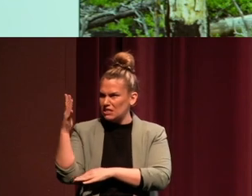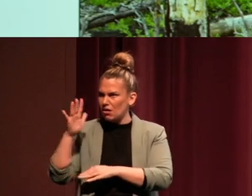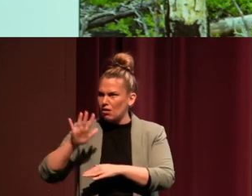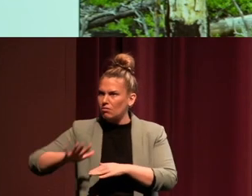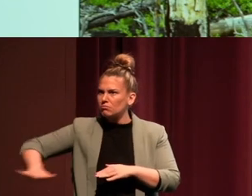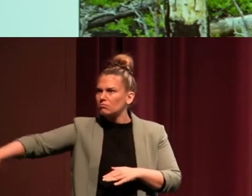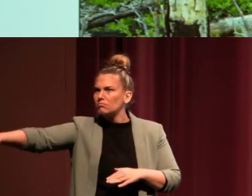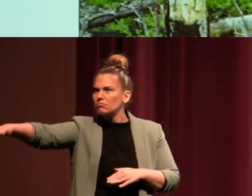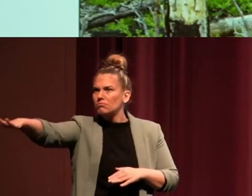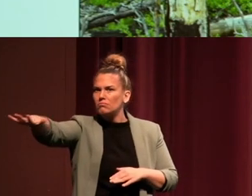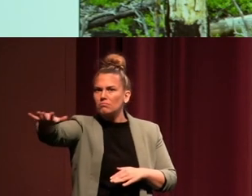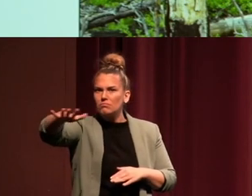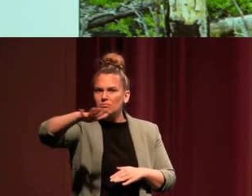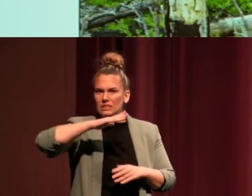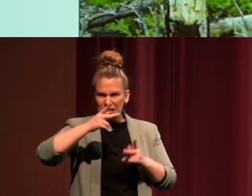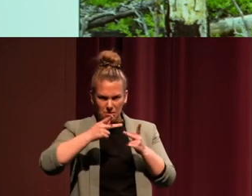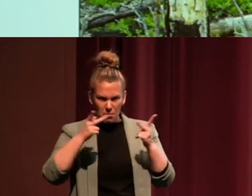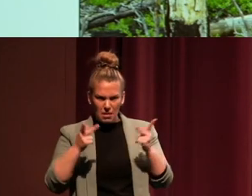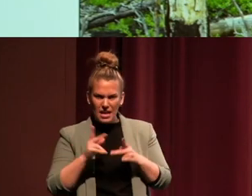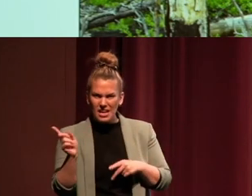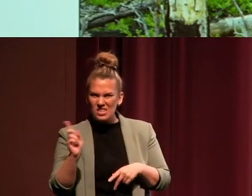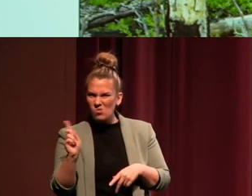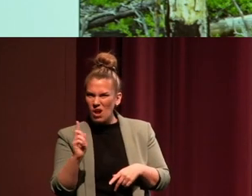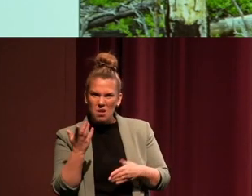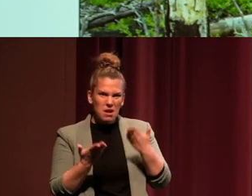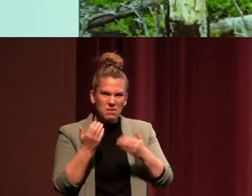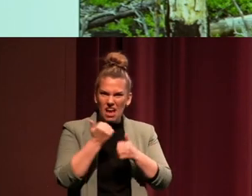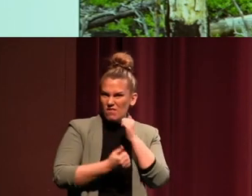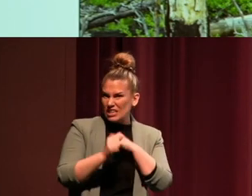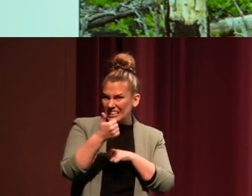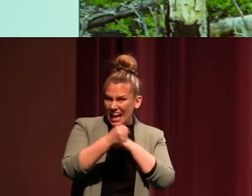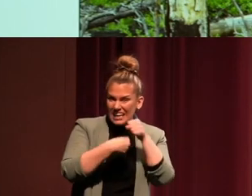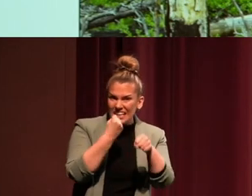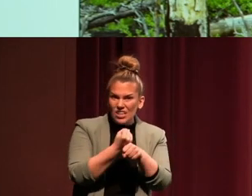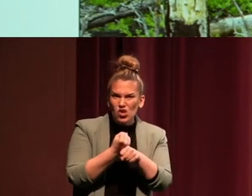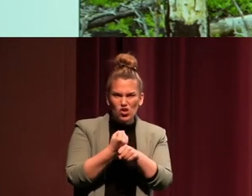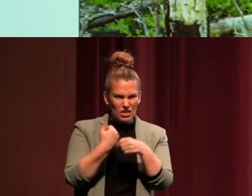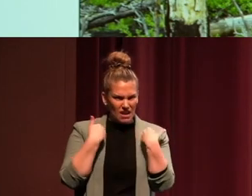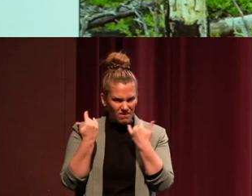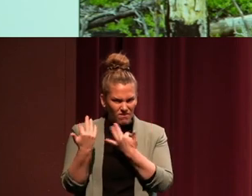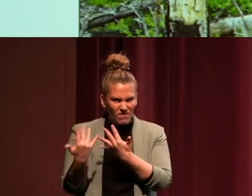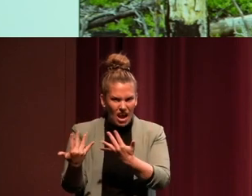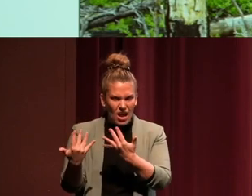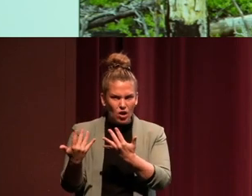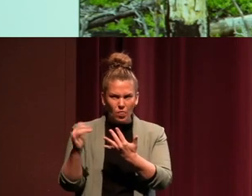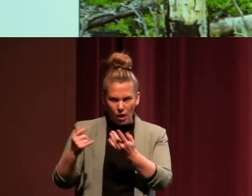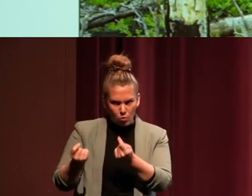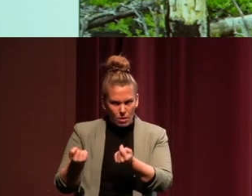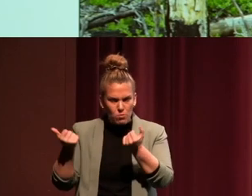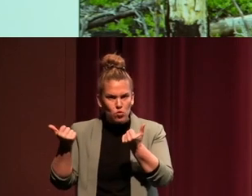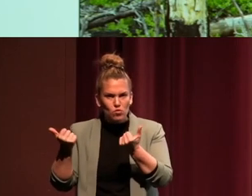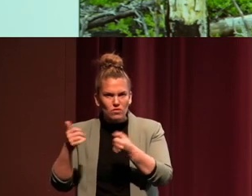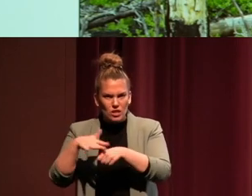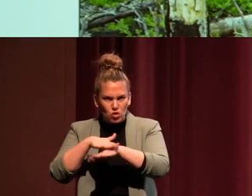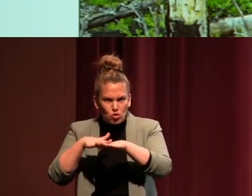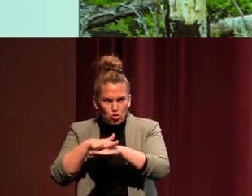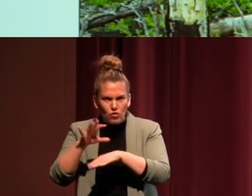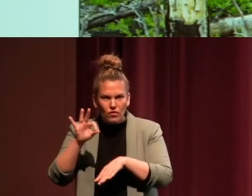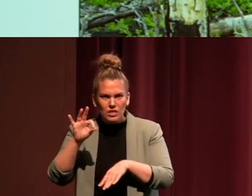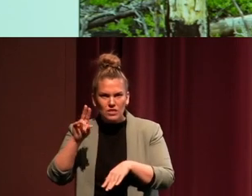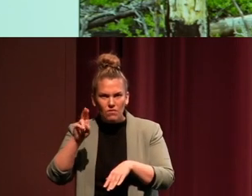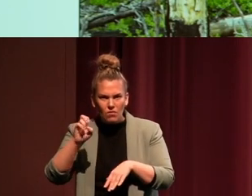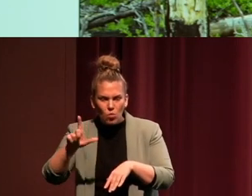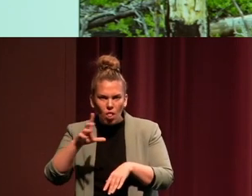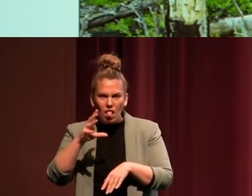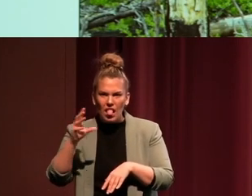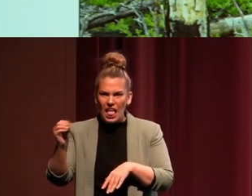that historically burned every 10 years or so, removing surface fuels and nurturing these old growth trees.